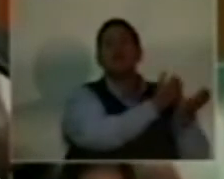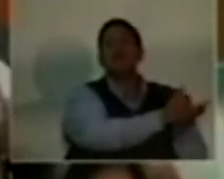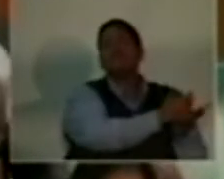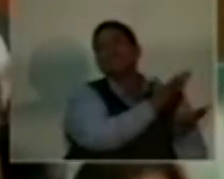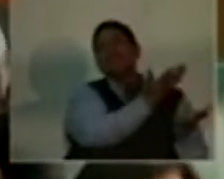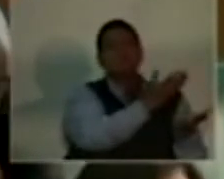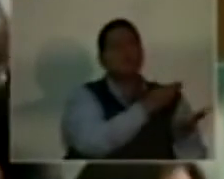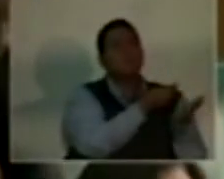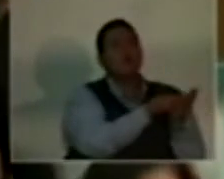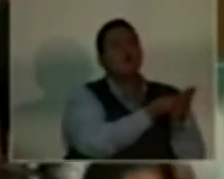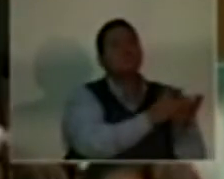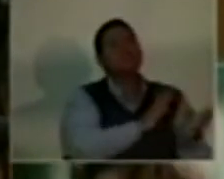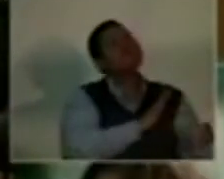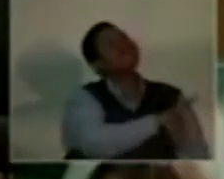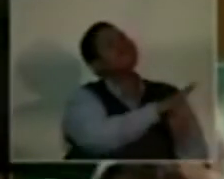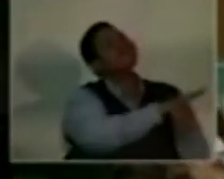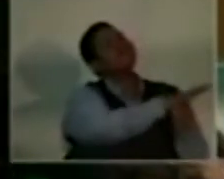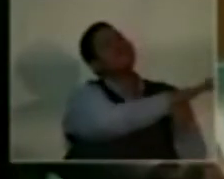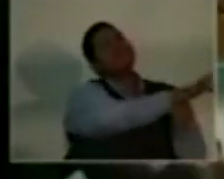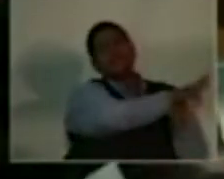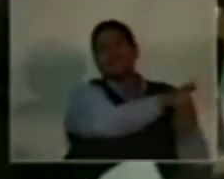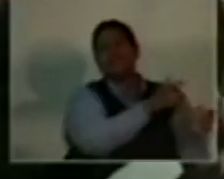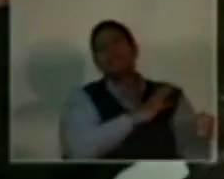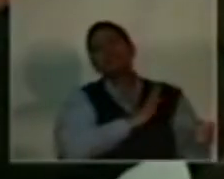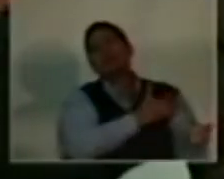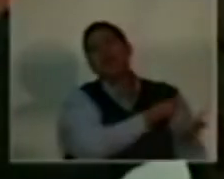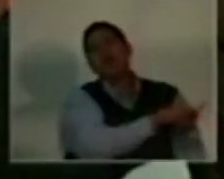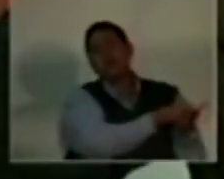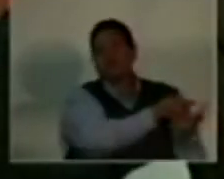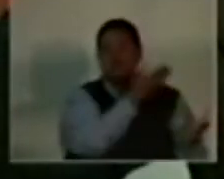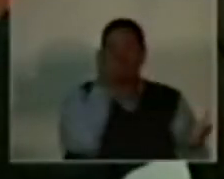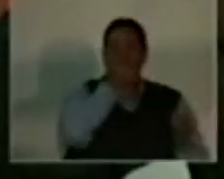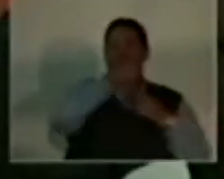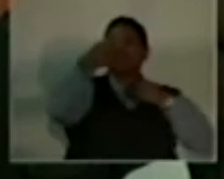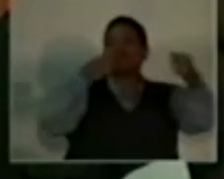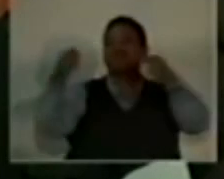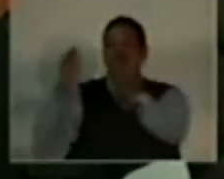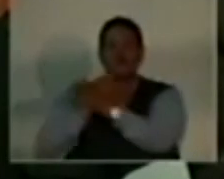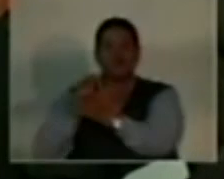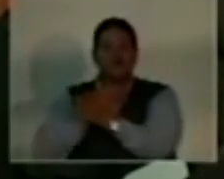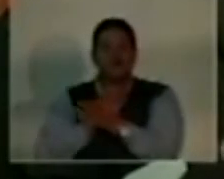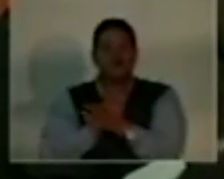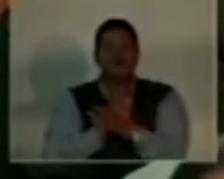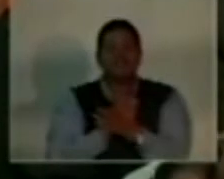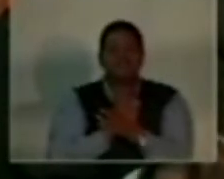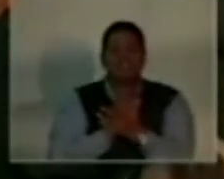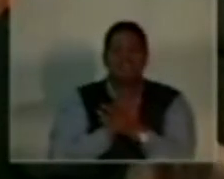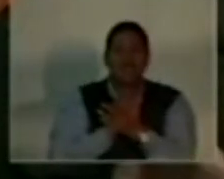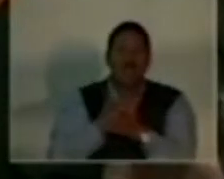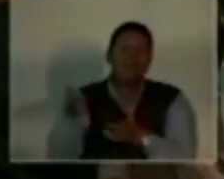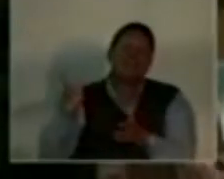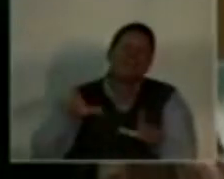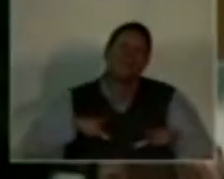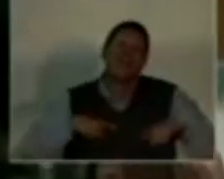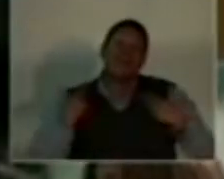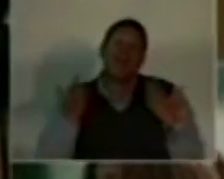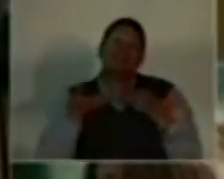households are more likely to get better places and eventually better life